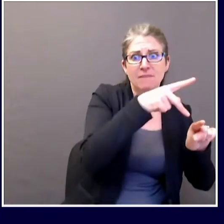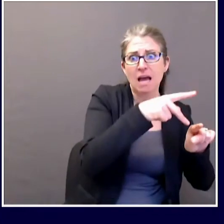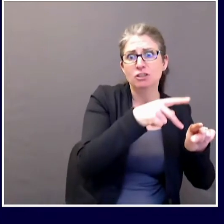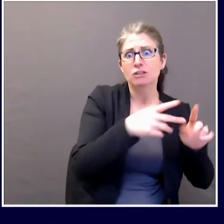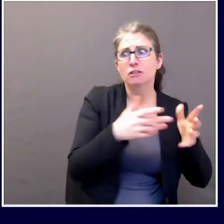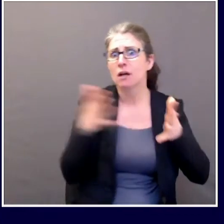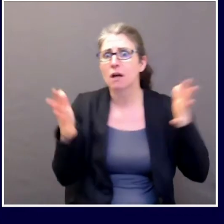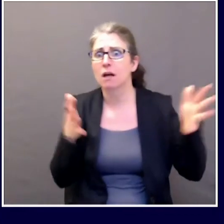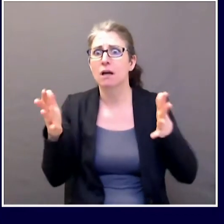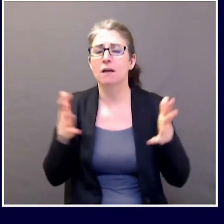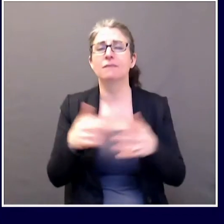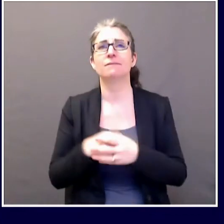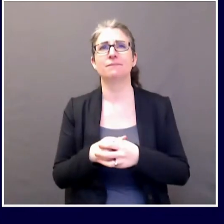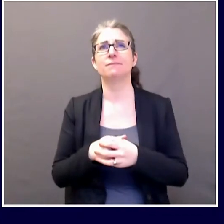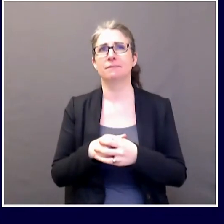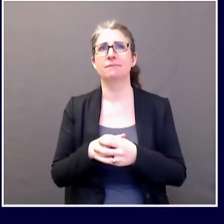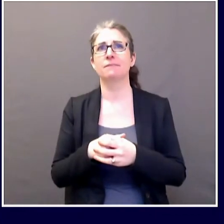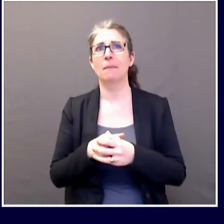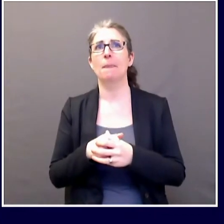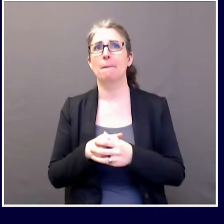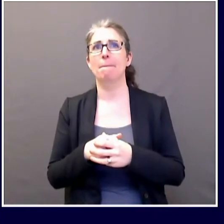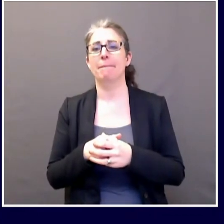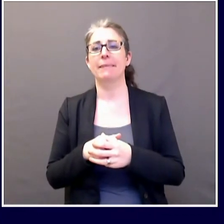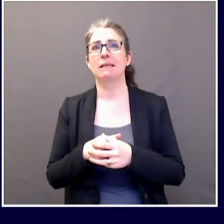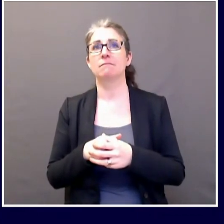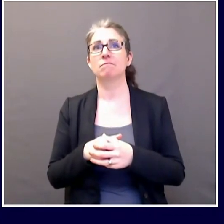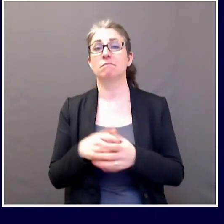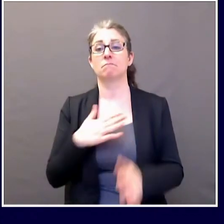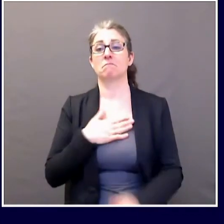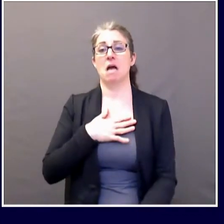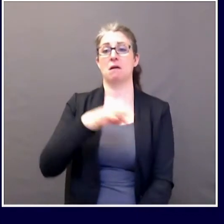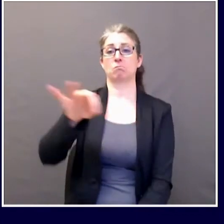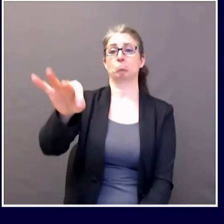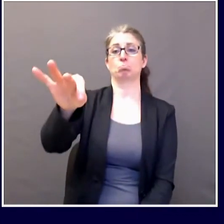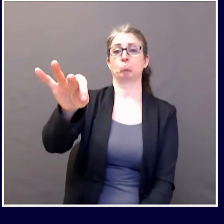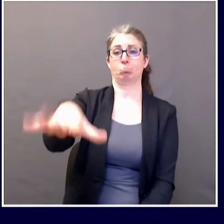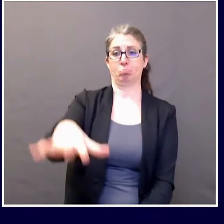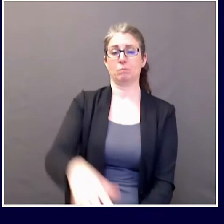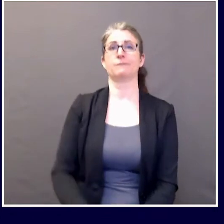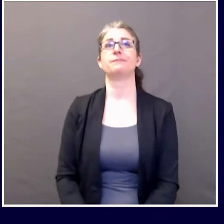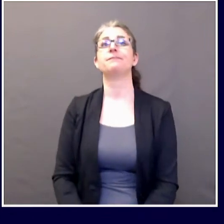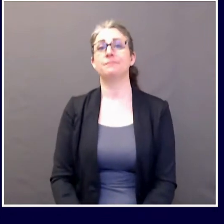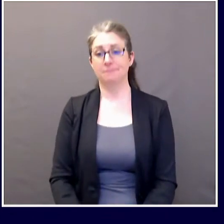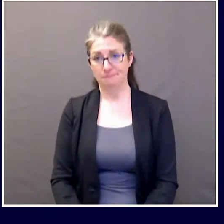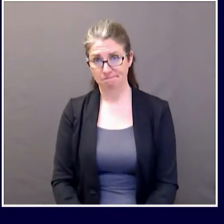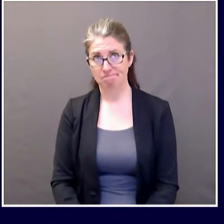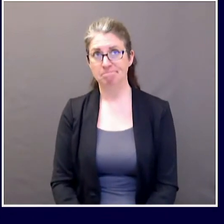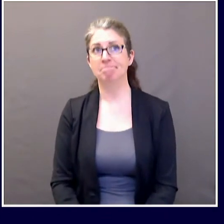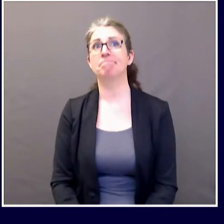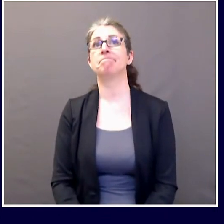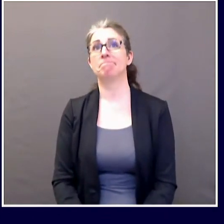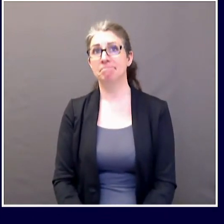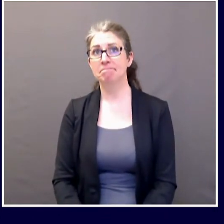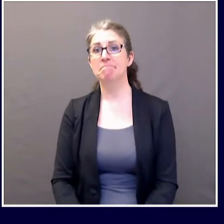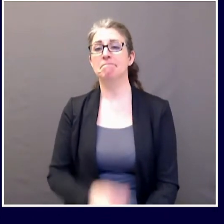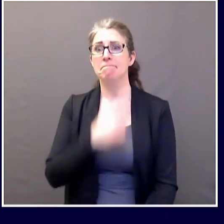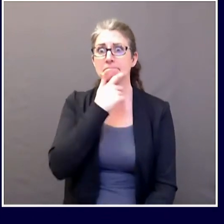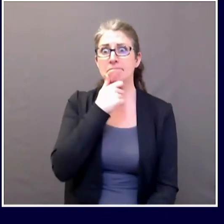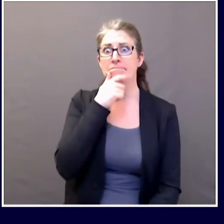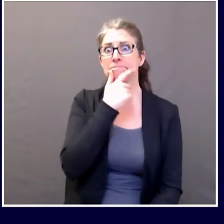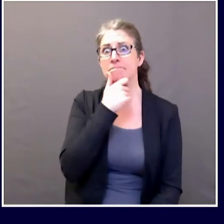vaccine against virus. And all three of these vaccines are effective against what we care